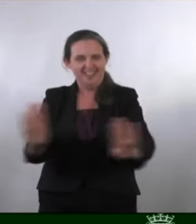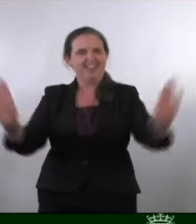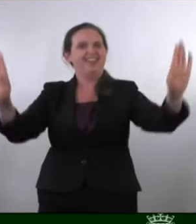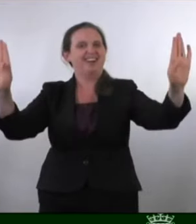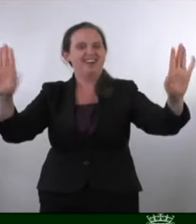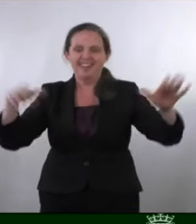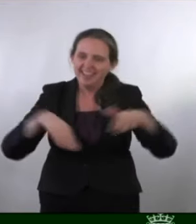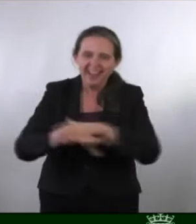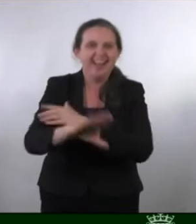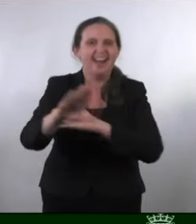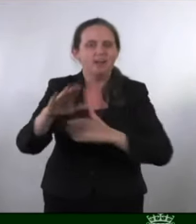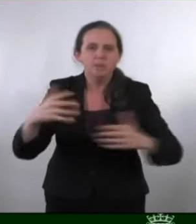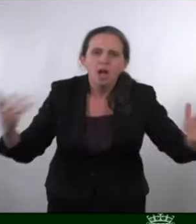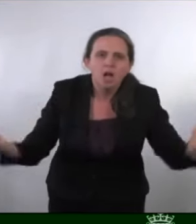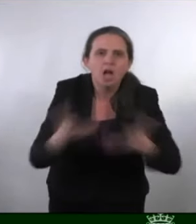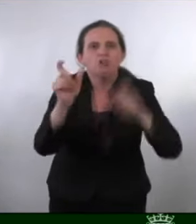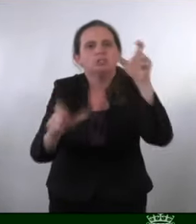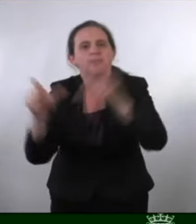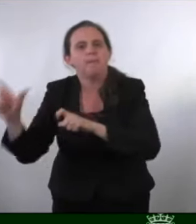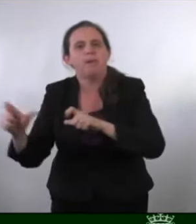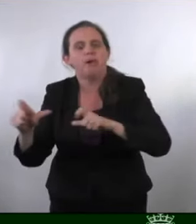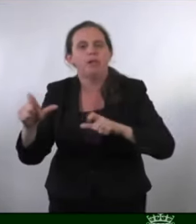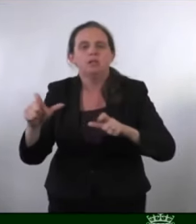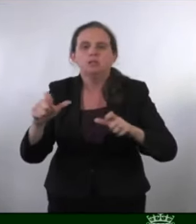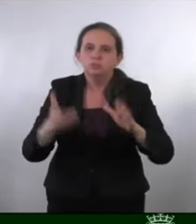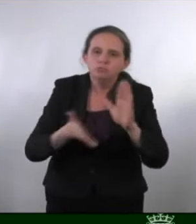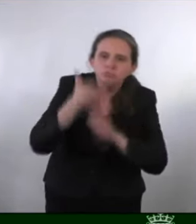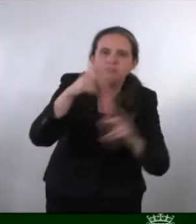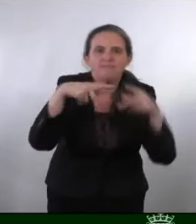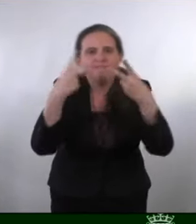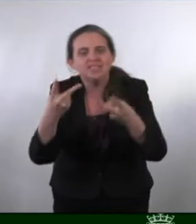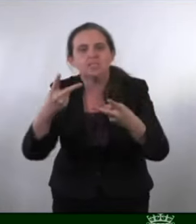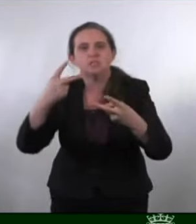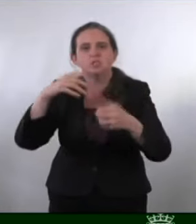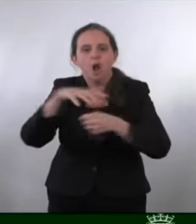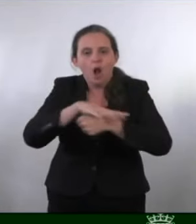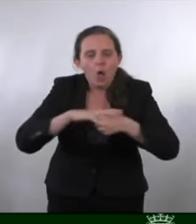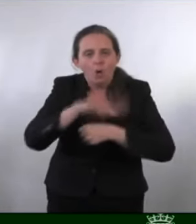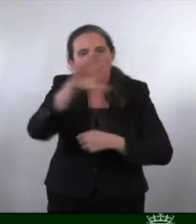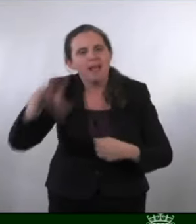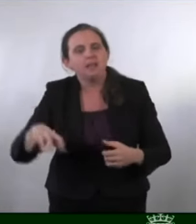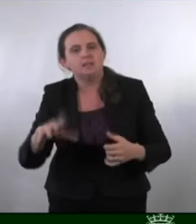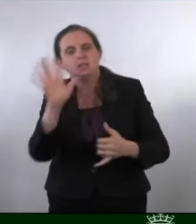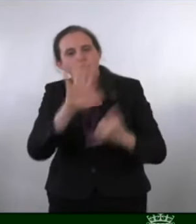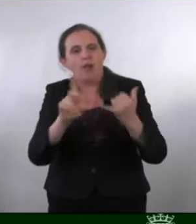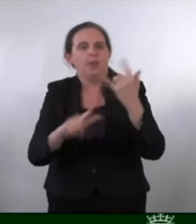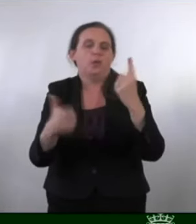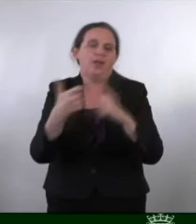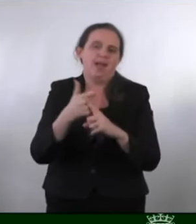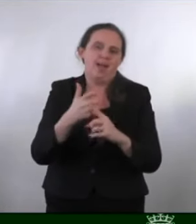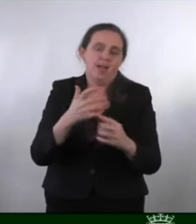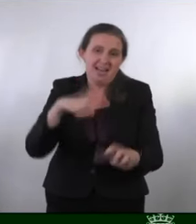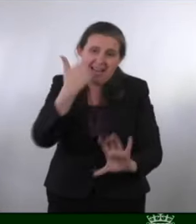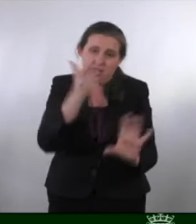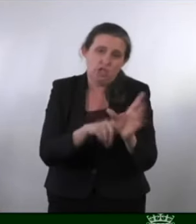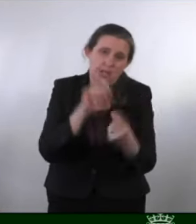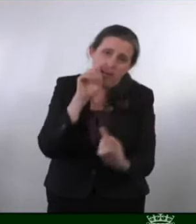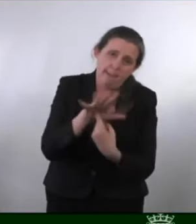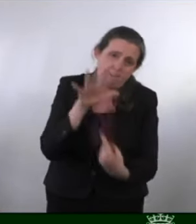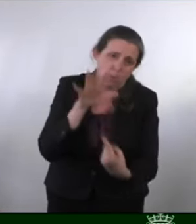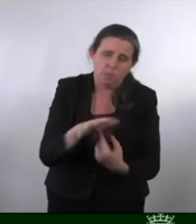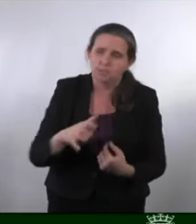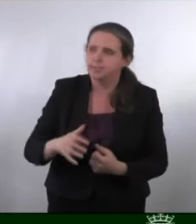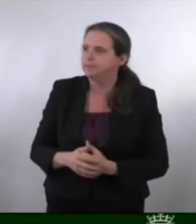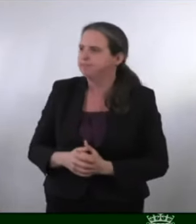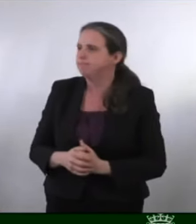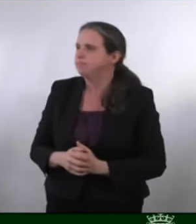here in the UK next year? Prime Minister. Well, Mr. Speaker, like many of us, I've spent